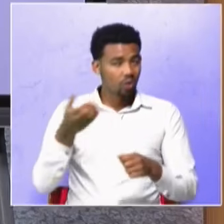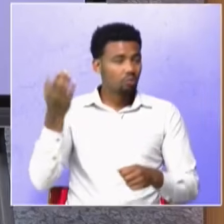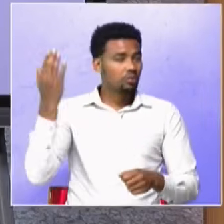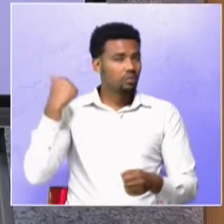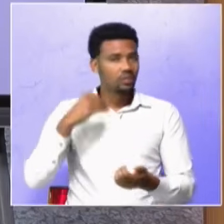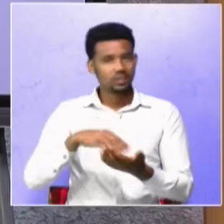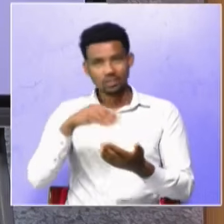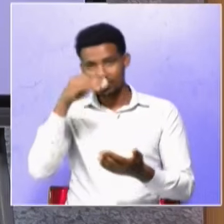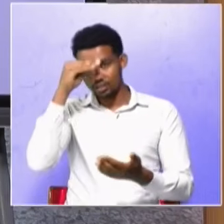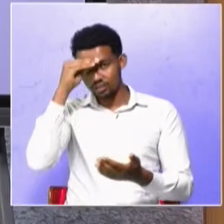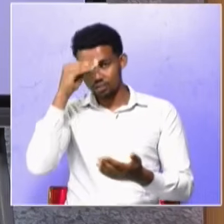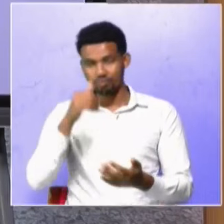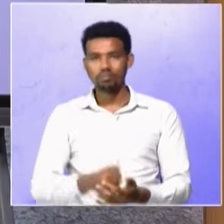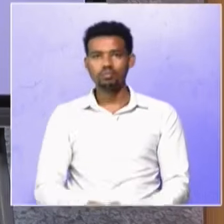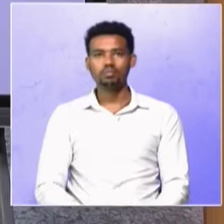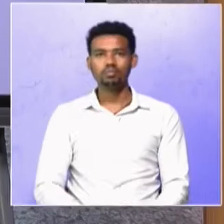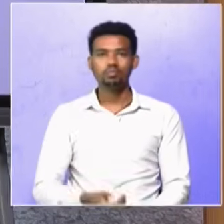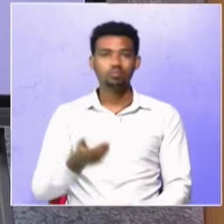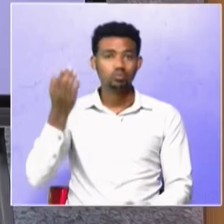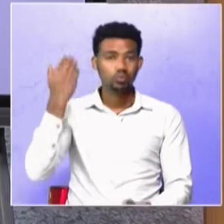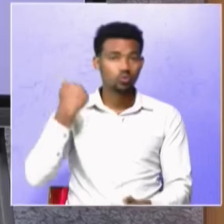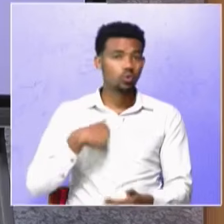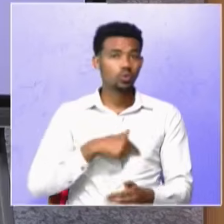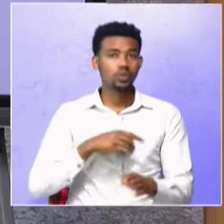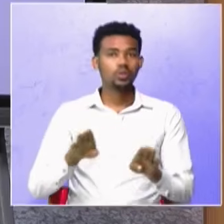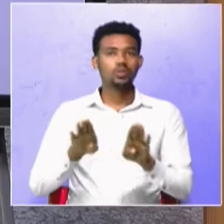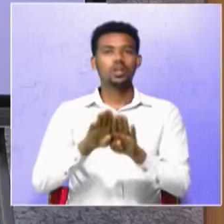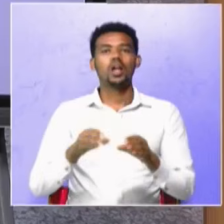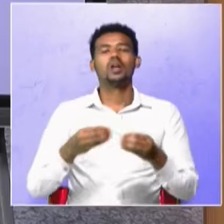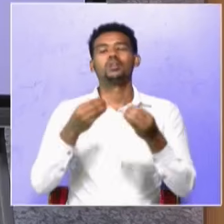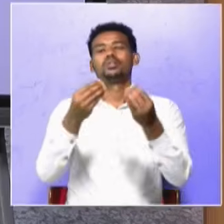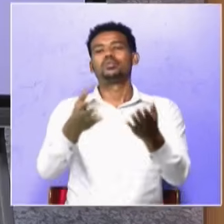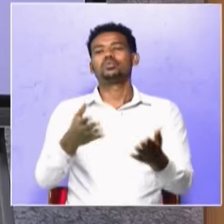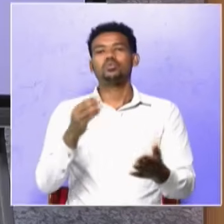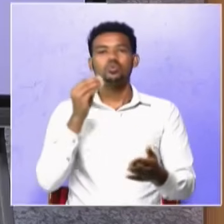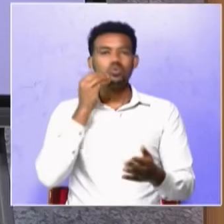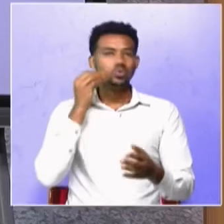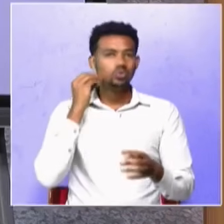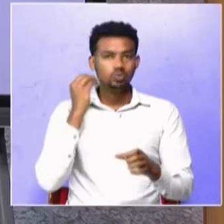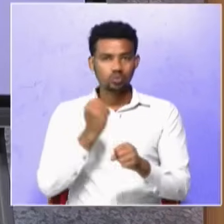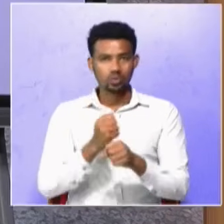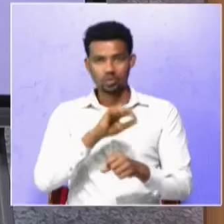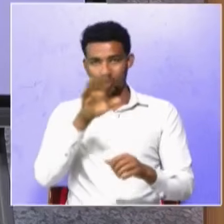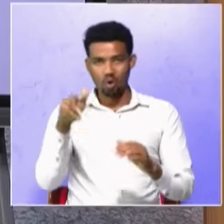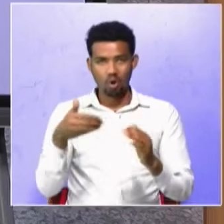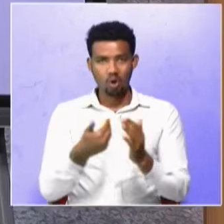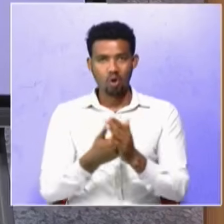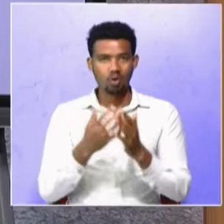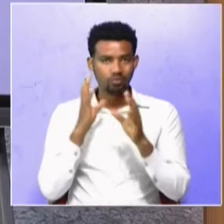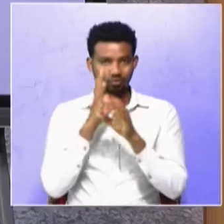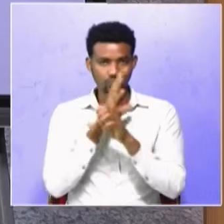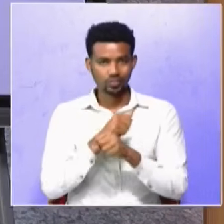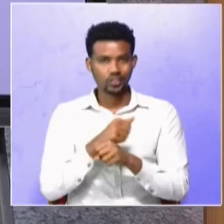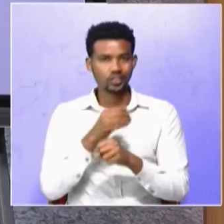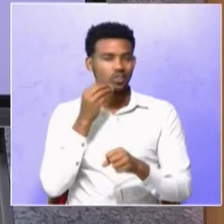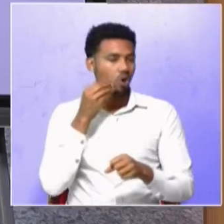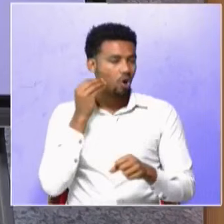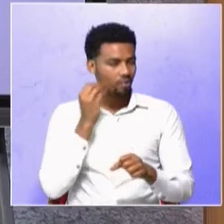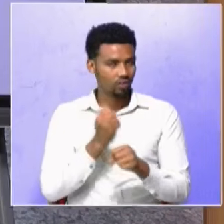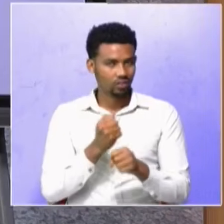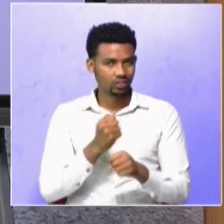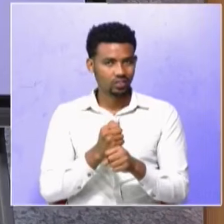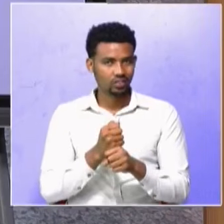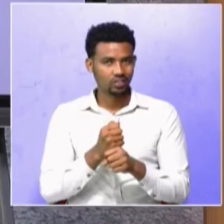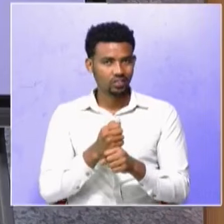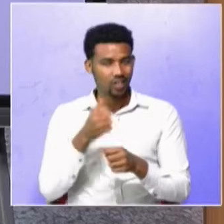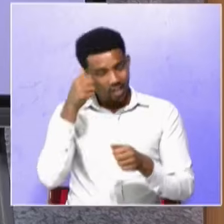lesson? Before we closed, I gave you homework. I hope you all have finished that homework. Students,